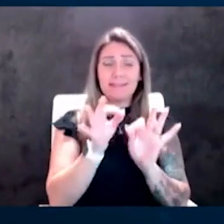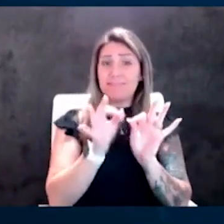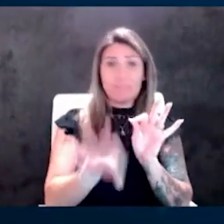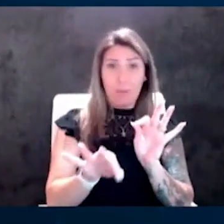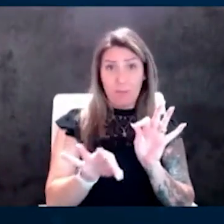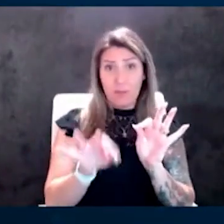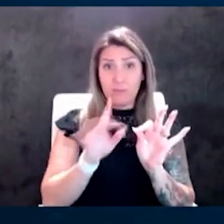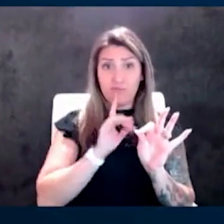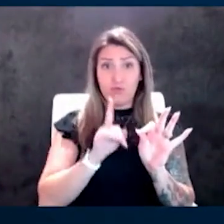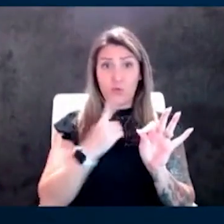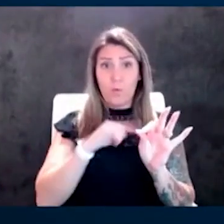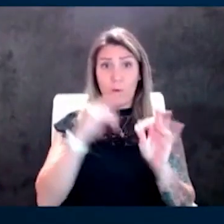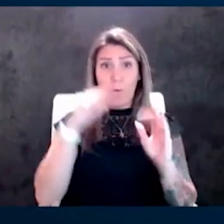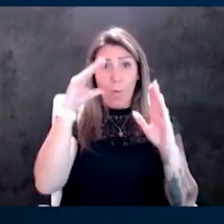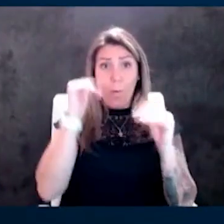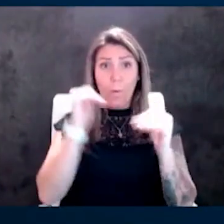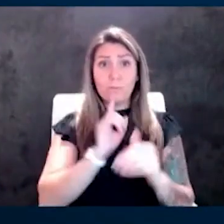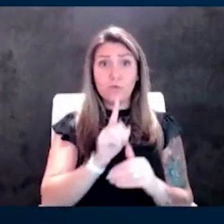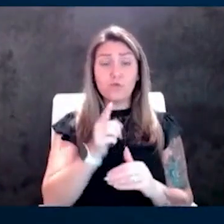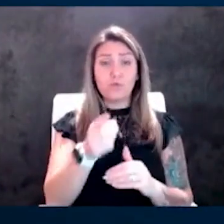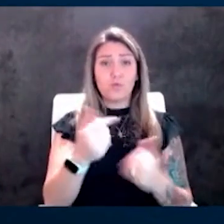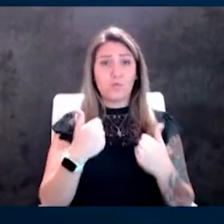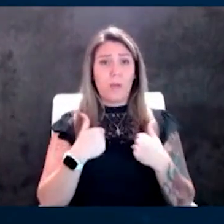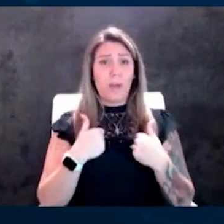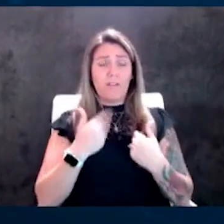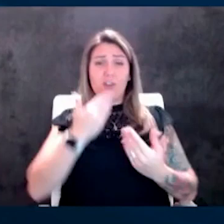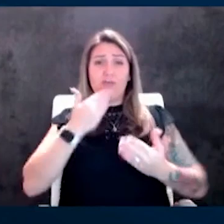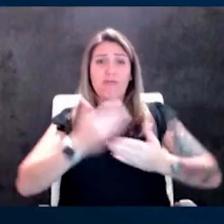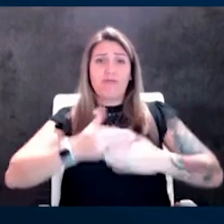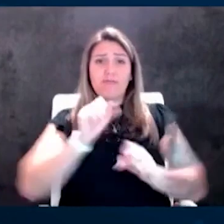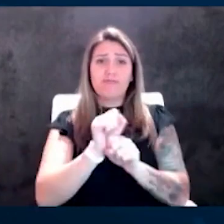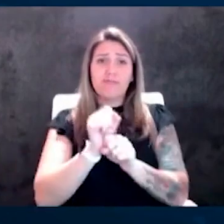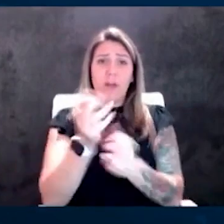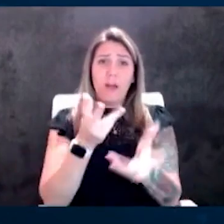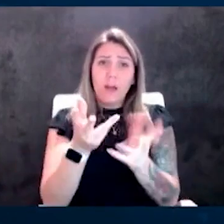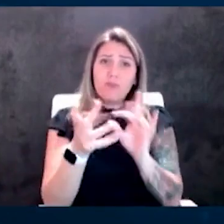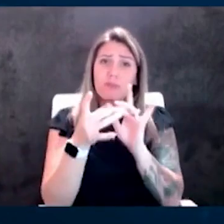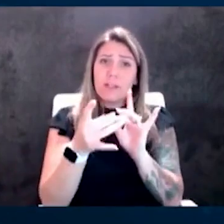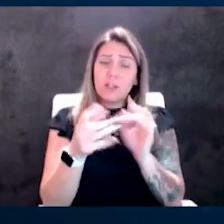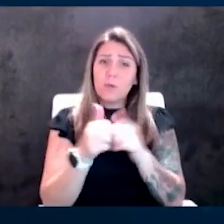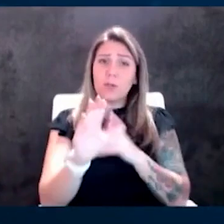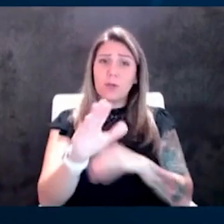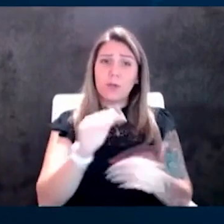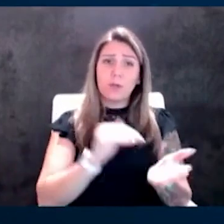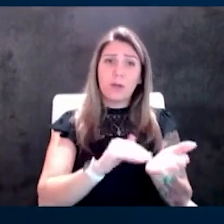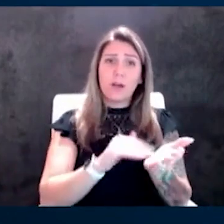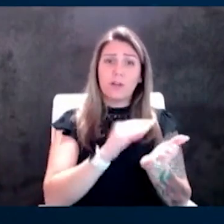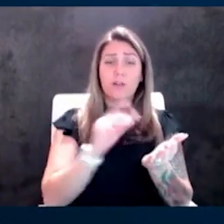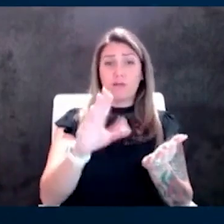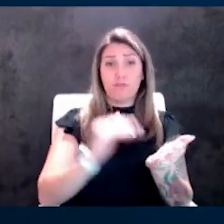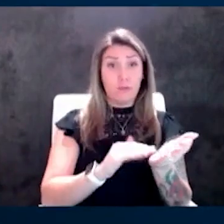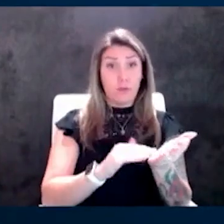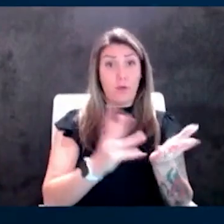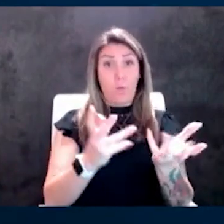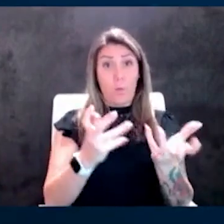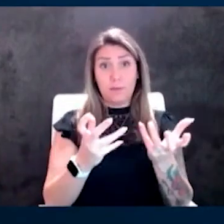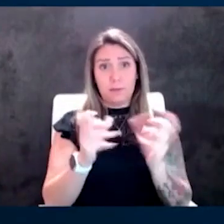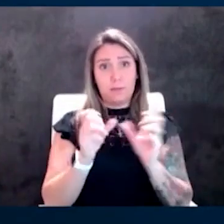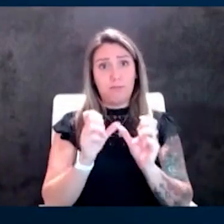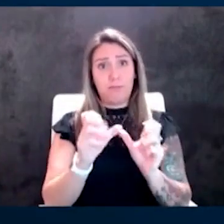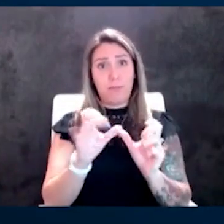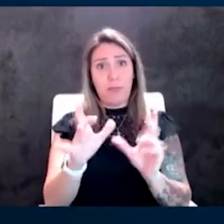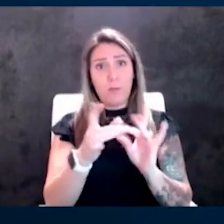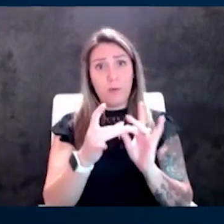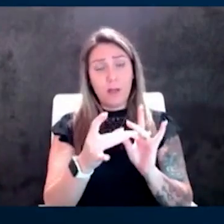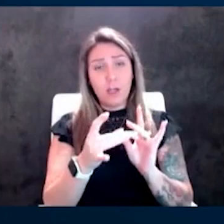this is true, that you have a good working relationship with your doctor, and your doctor wants to maintain that relationship. So if